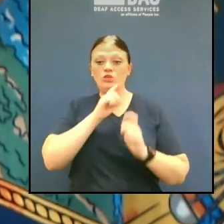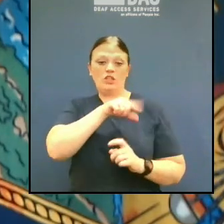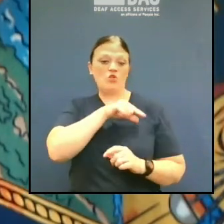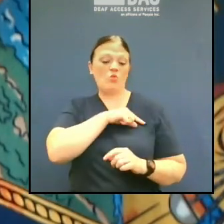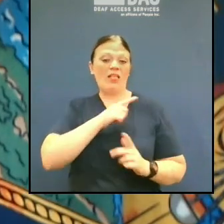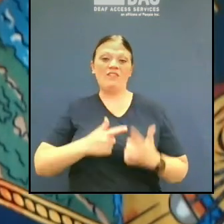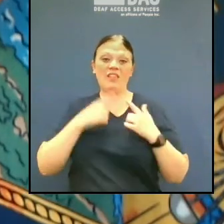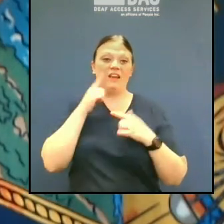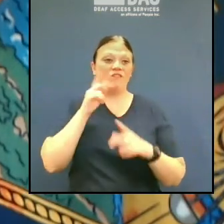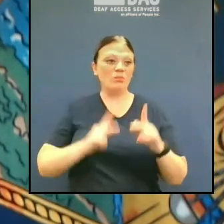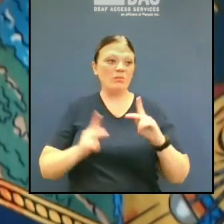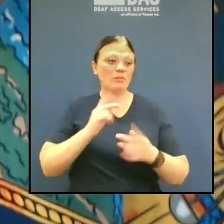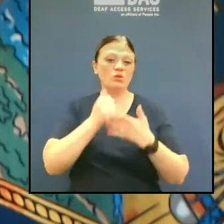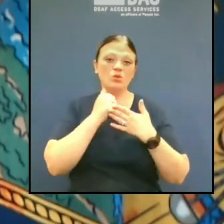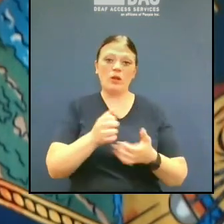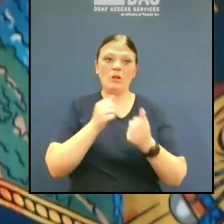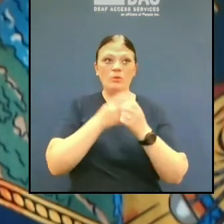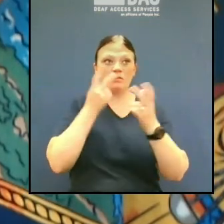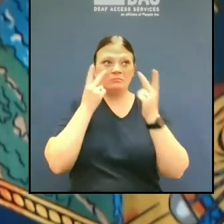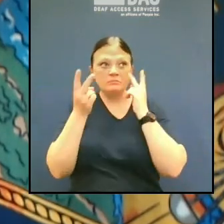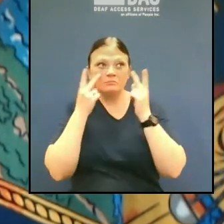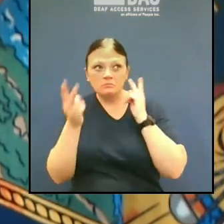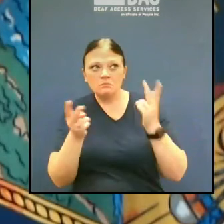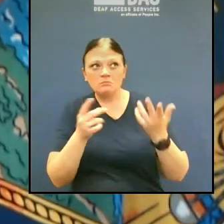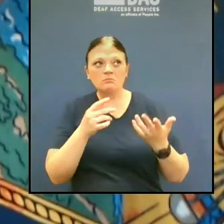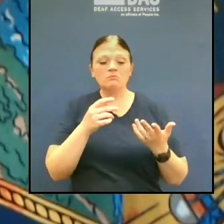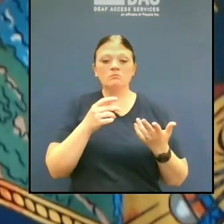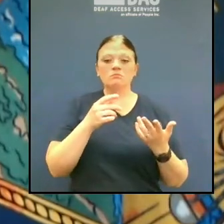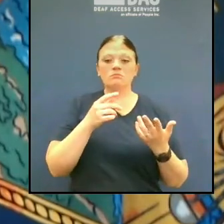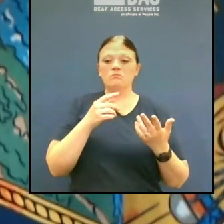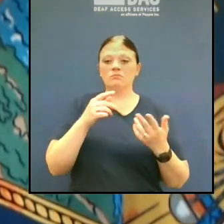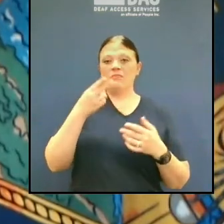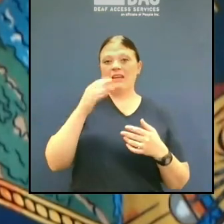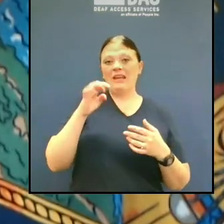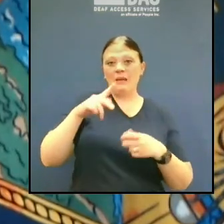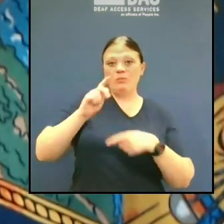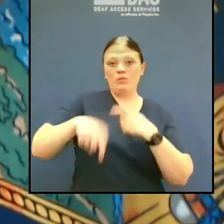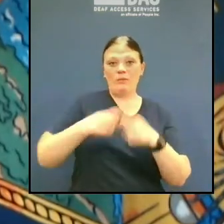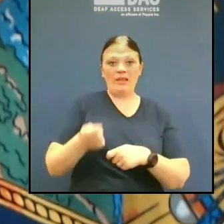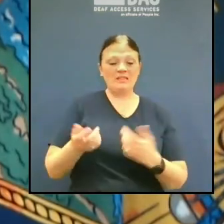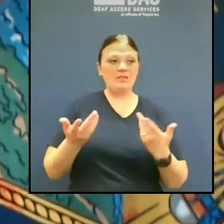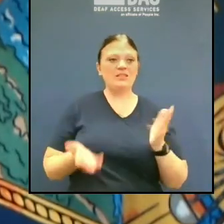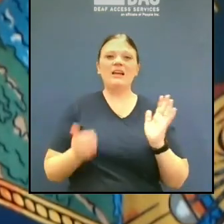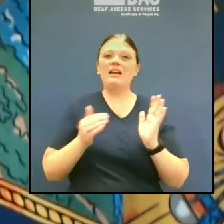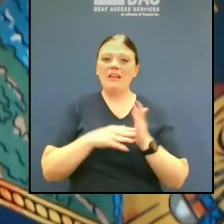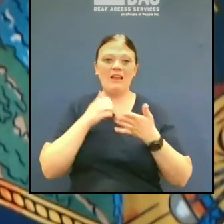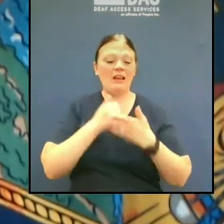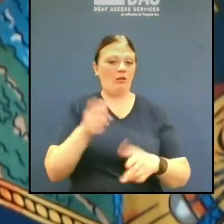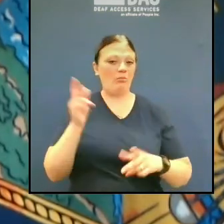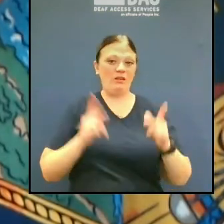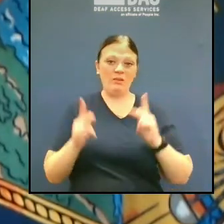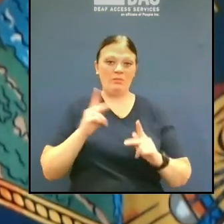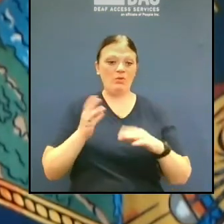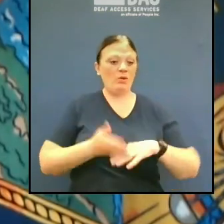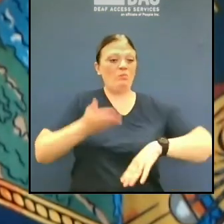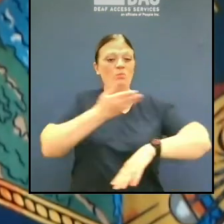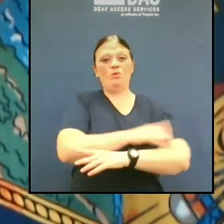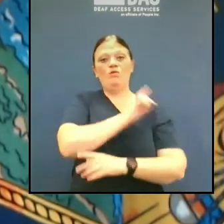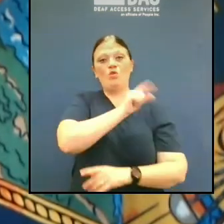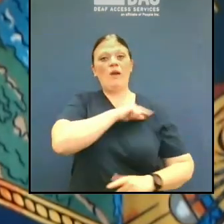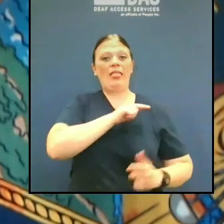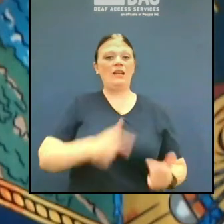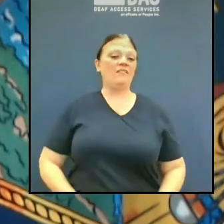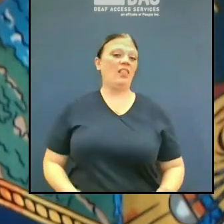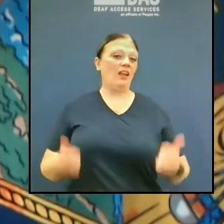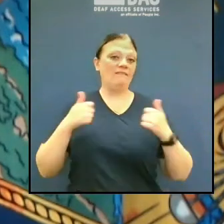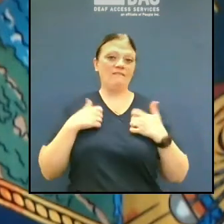for individuals and help with their visual acuity. They're doing hip replacements, again, helping individuals, improving their quality of